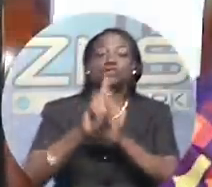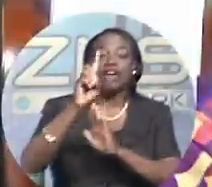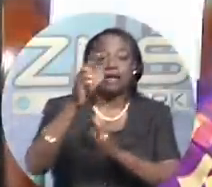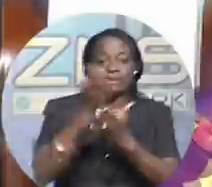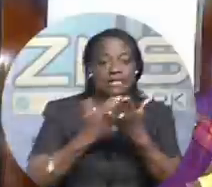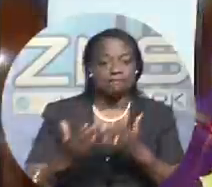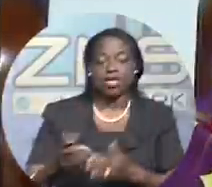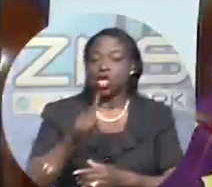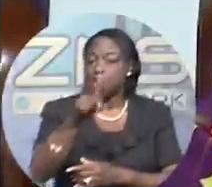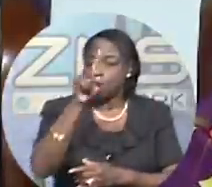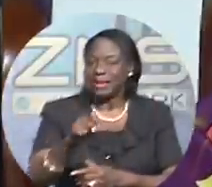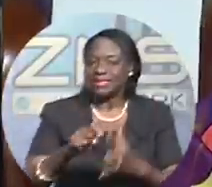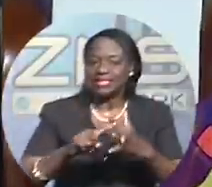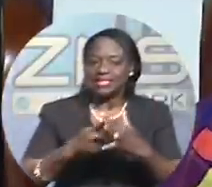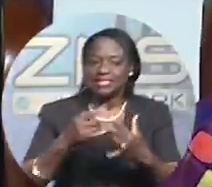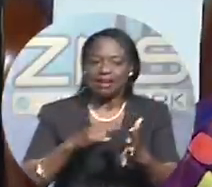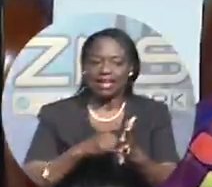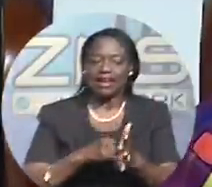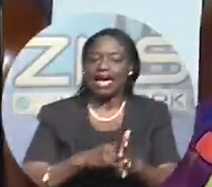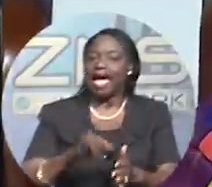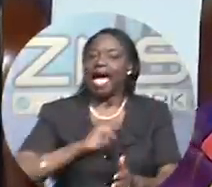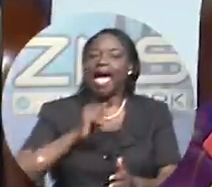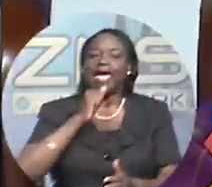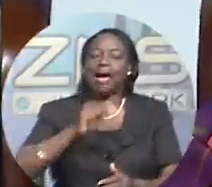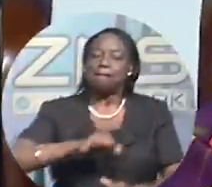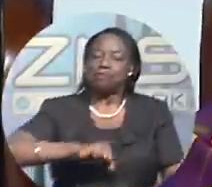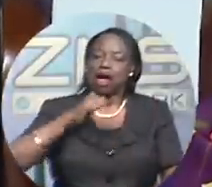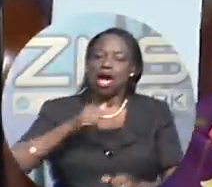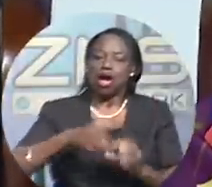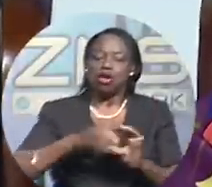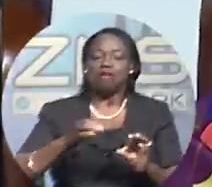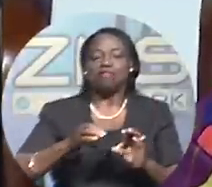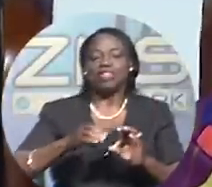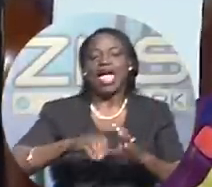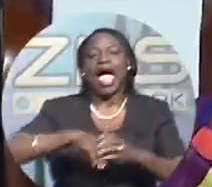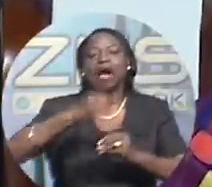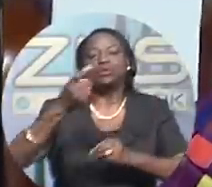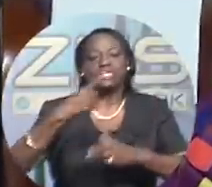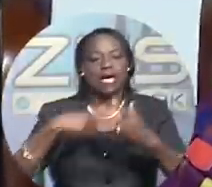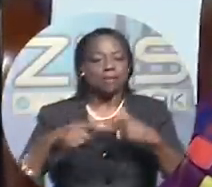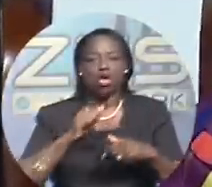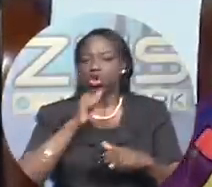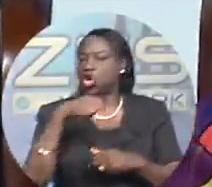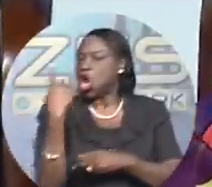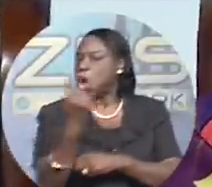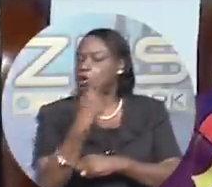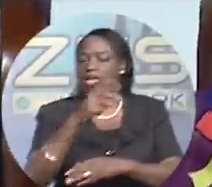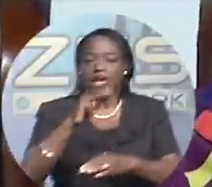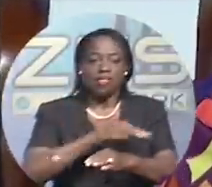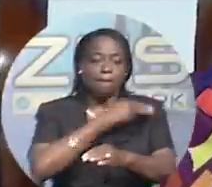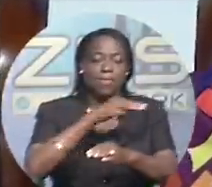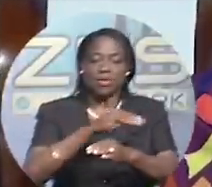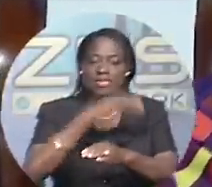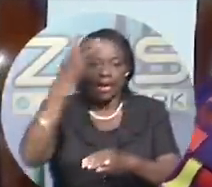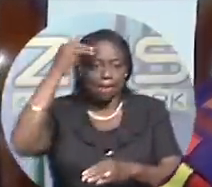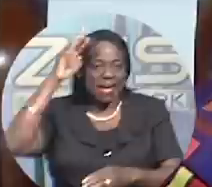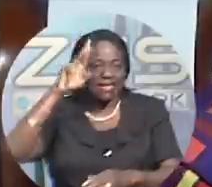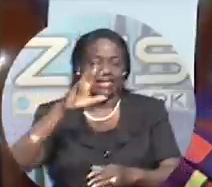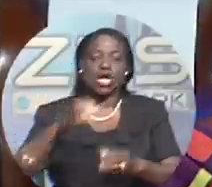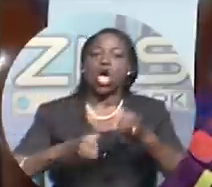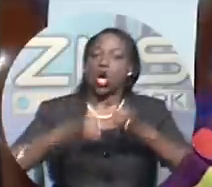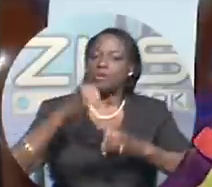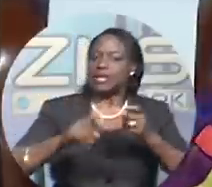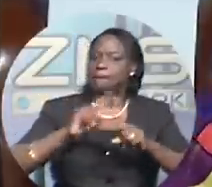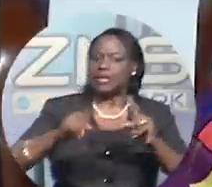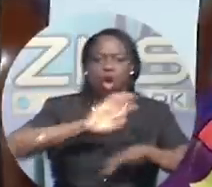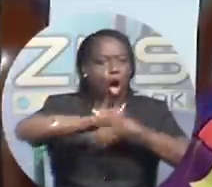start it. And I am extremely proud of the outcome, not just for the Music Masters competition itself, but for the entire